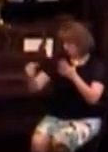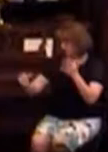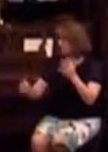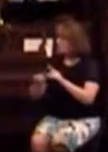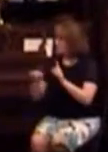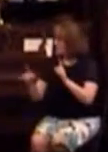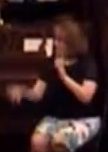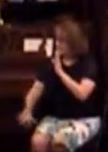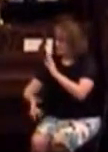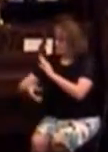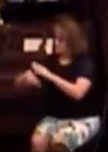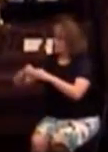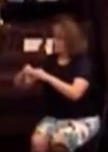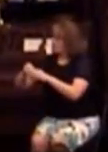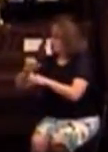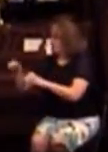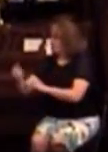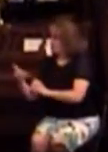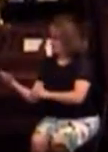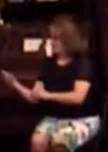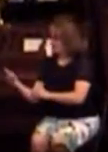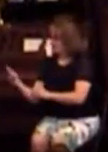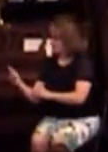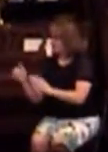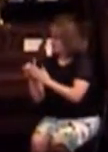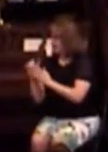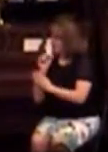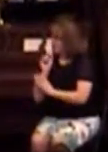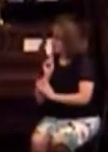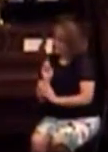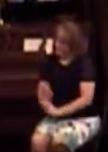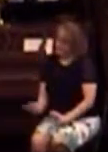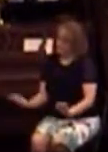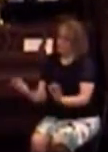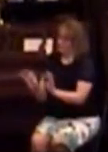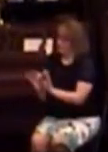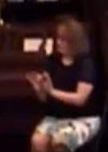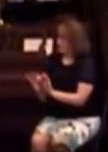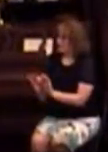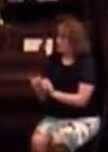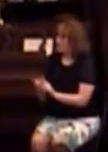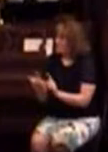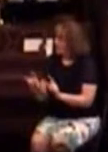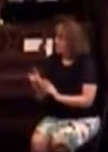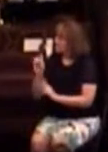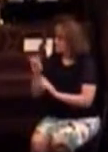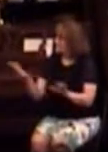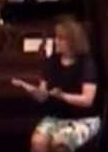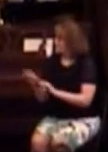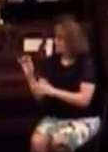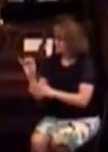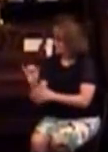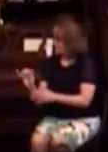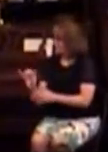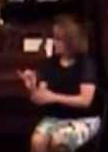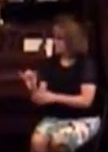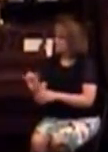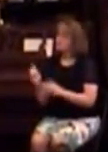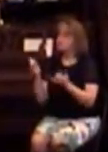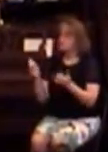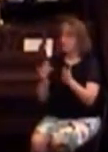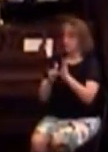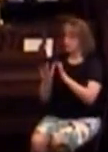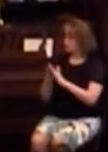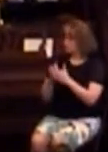And that makes a lot of sense to me, doing important, not urgent things. So let me introduce the first scripture just as an introduction to what I want to